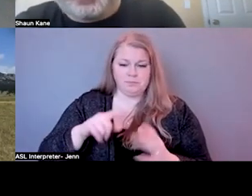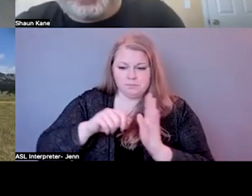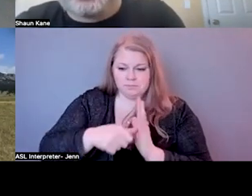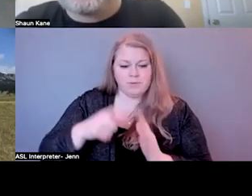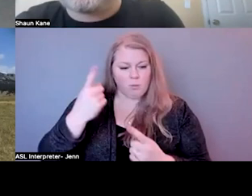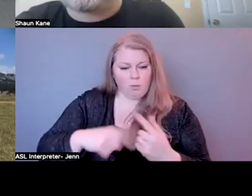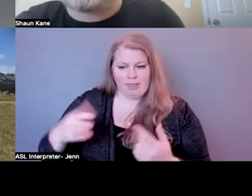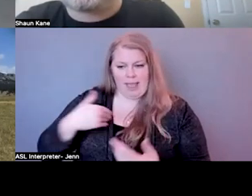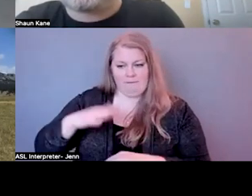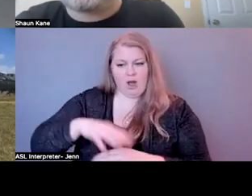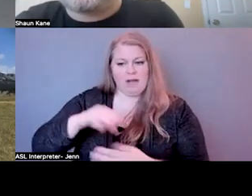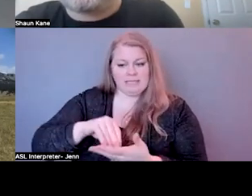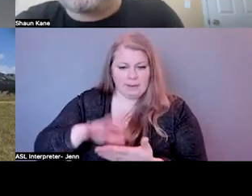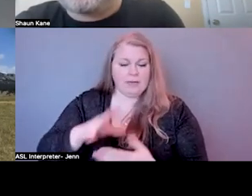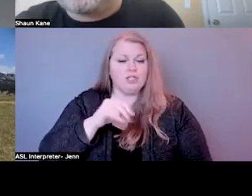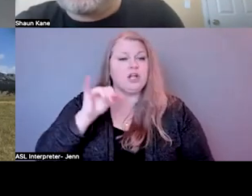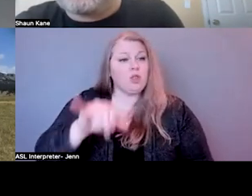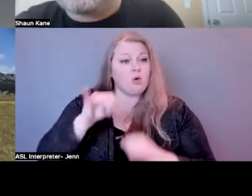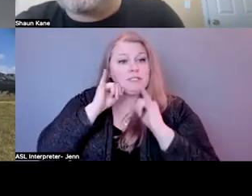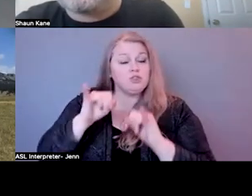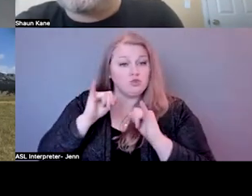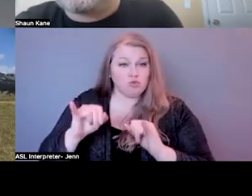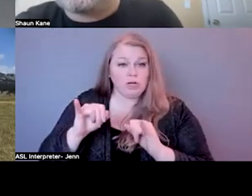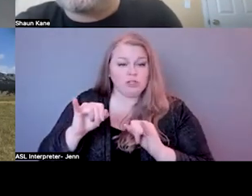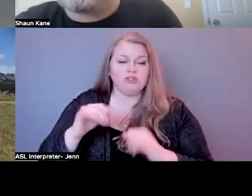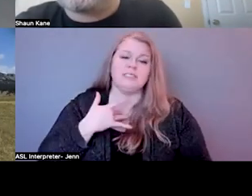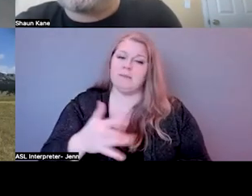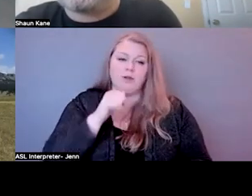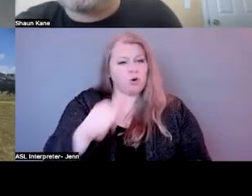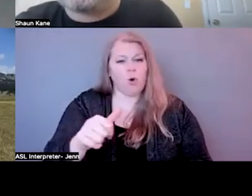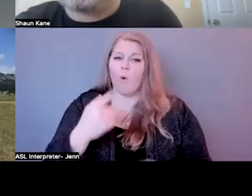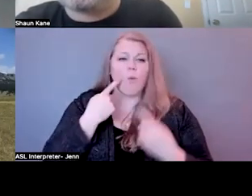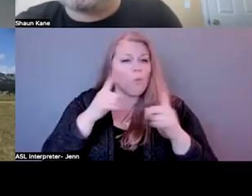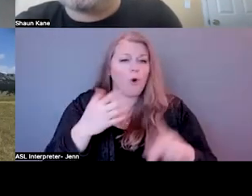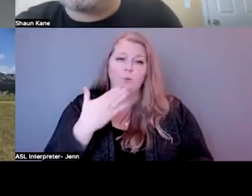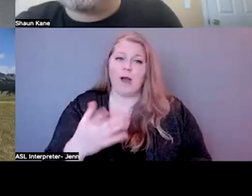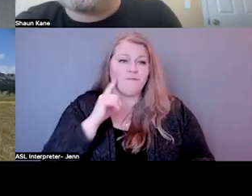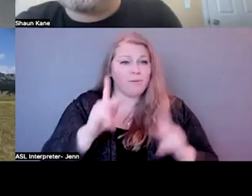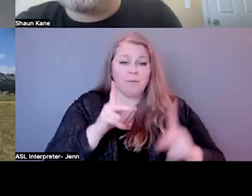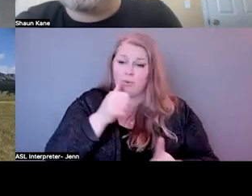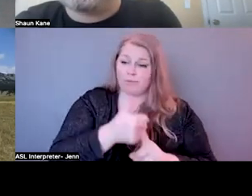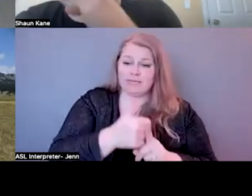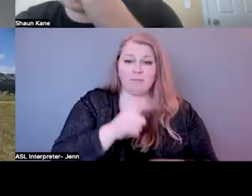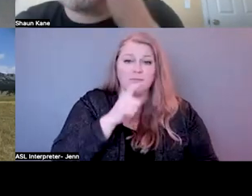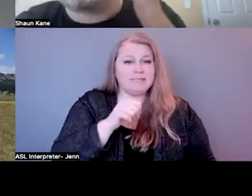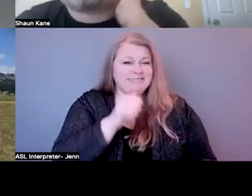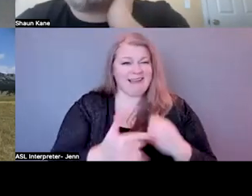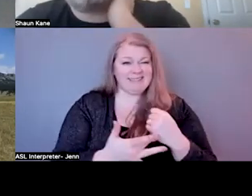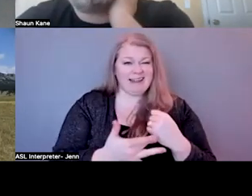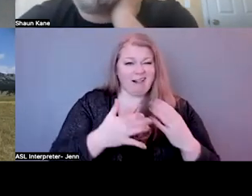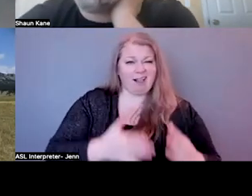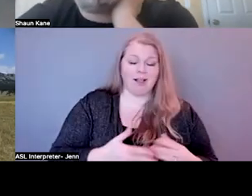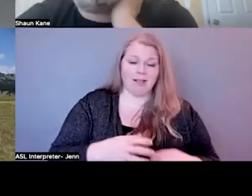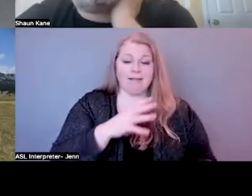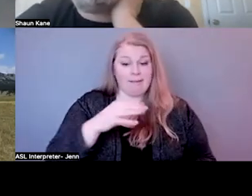ultimately. And those instructions, generally don't work very well for people who aren't technical. And in my